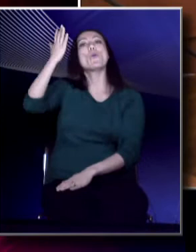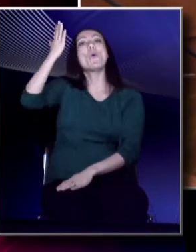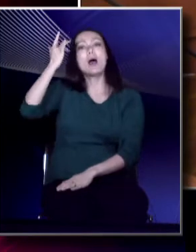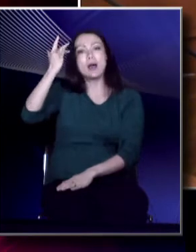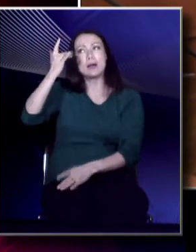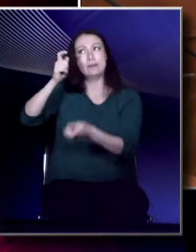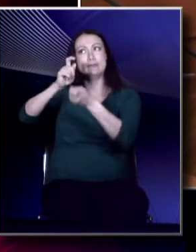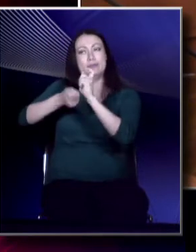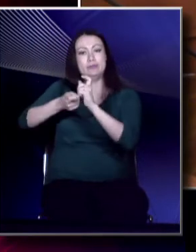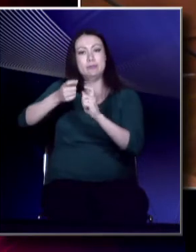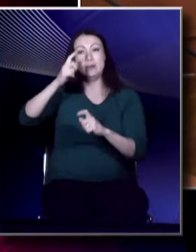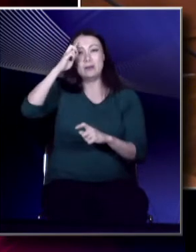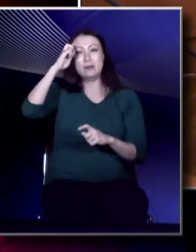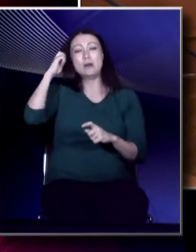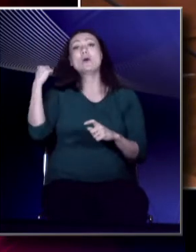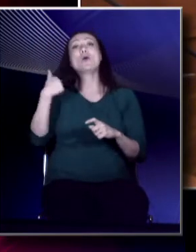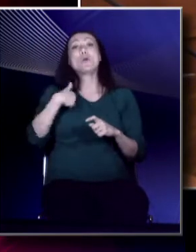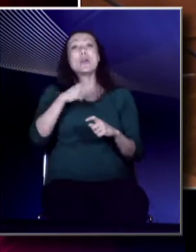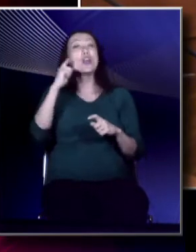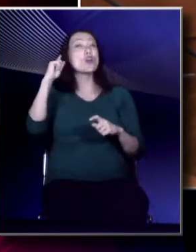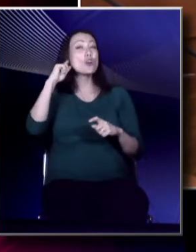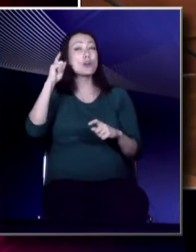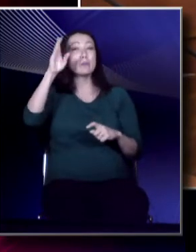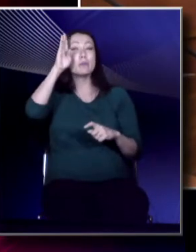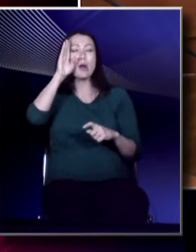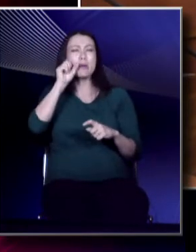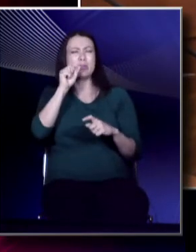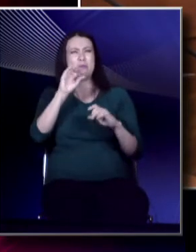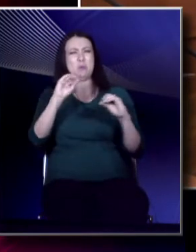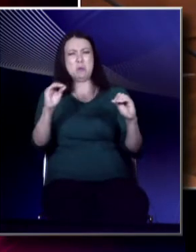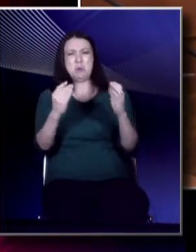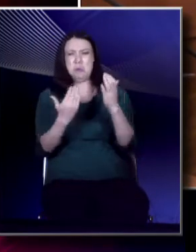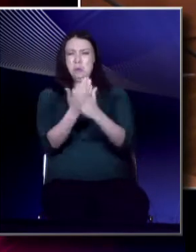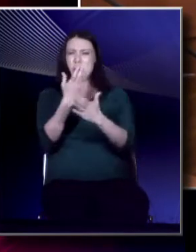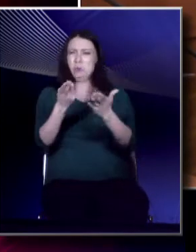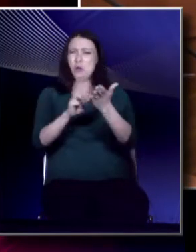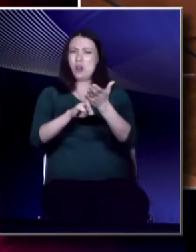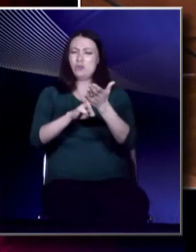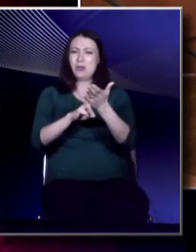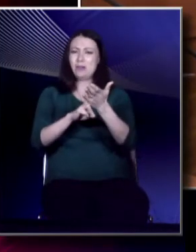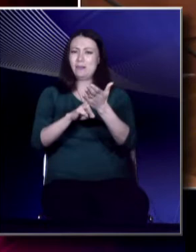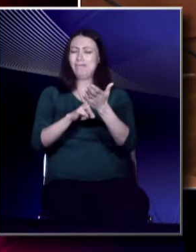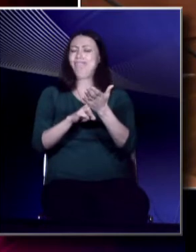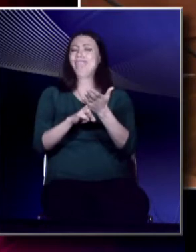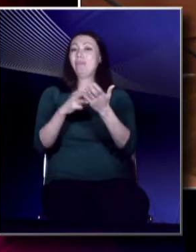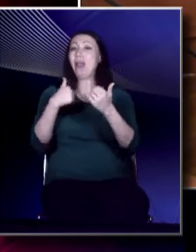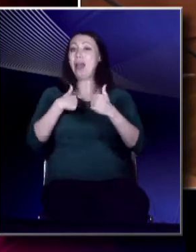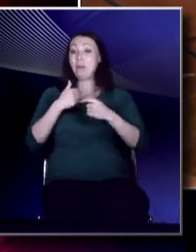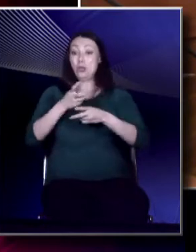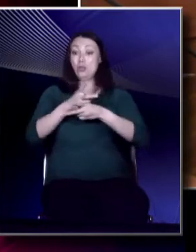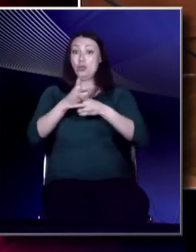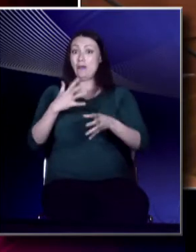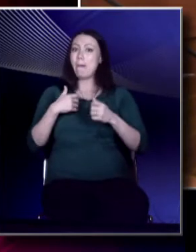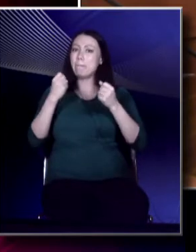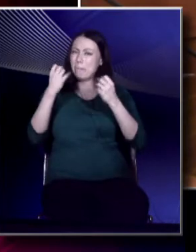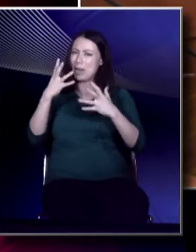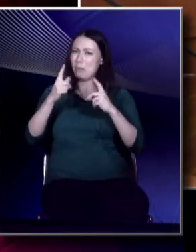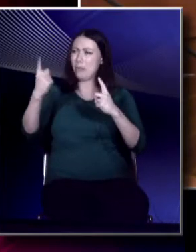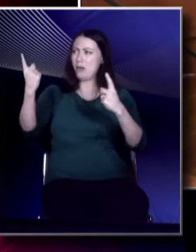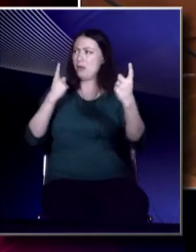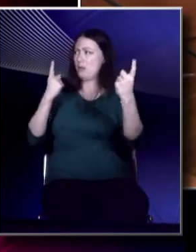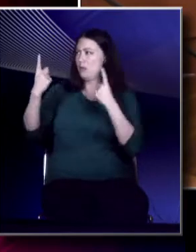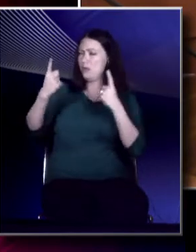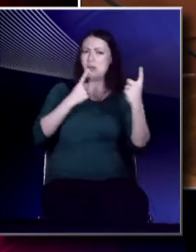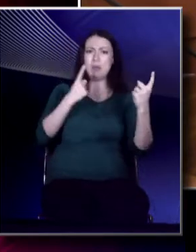we learned that Barbara's contract was not being renewed, we asked many questions, and I can share with you as a supervisor that many people have come to me asking